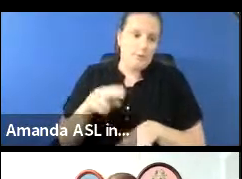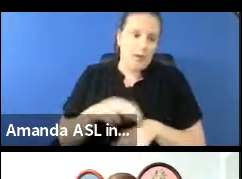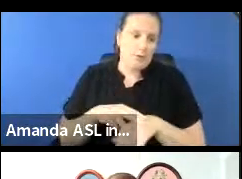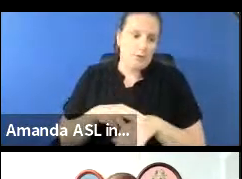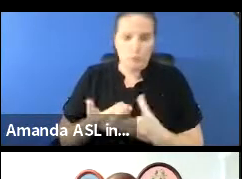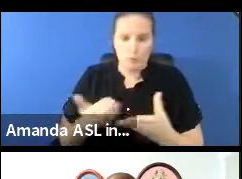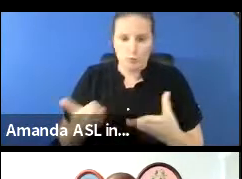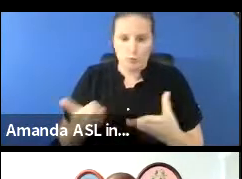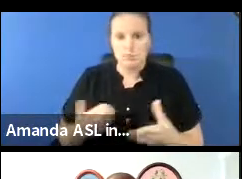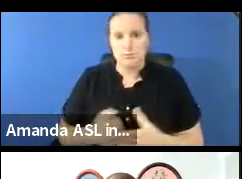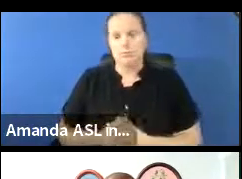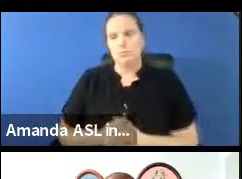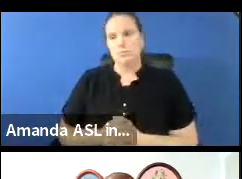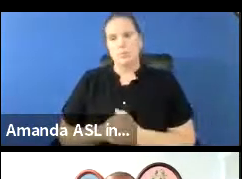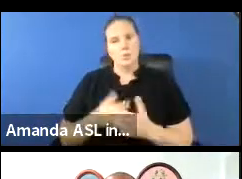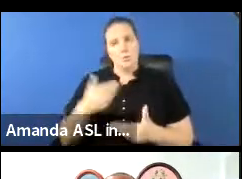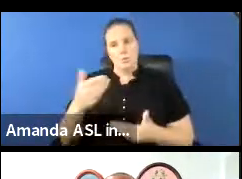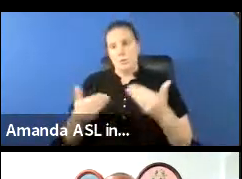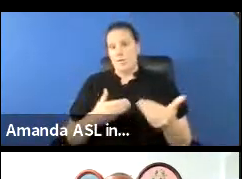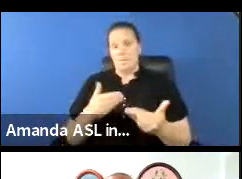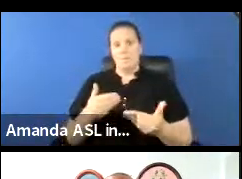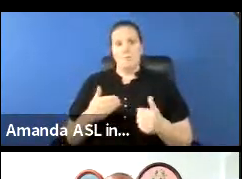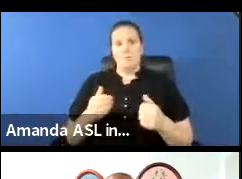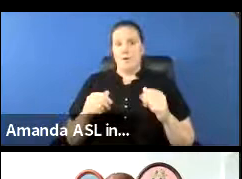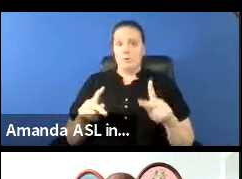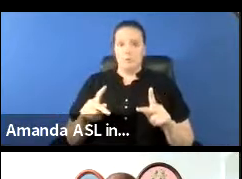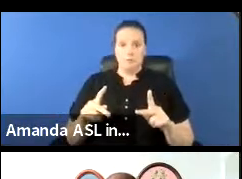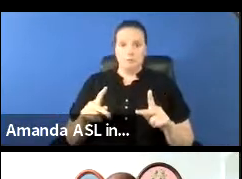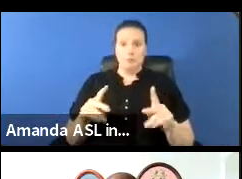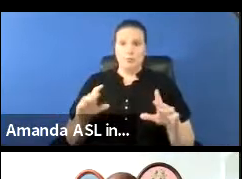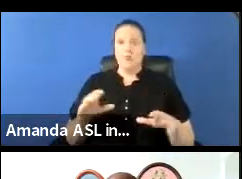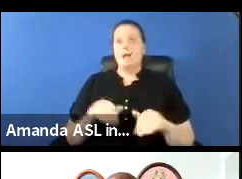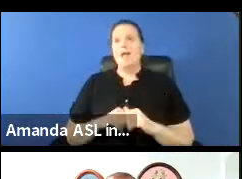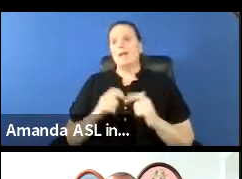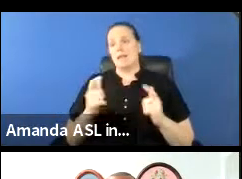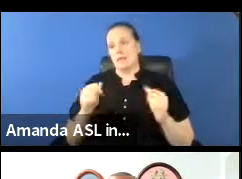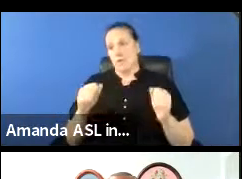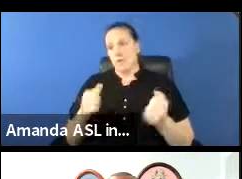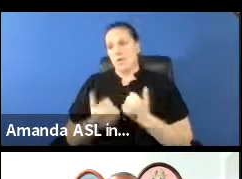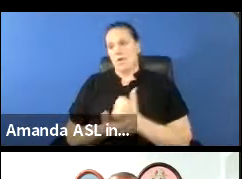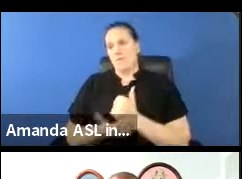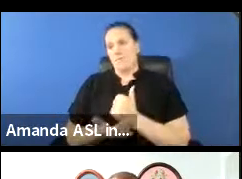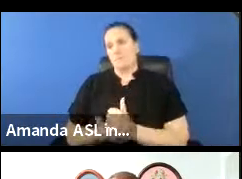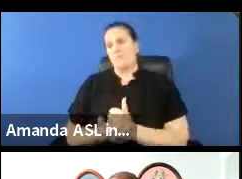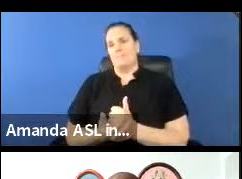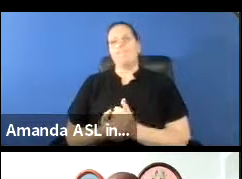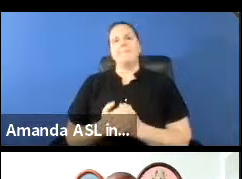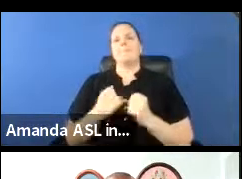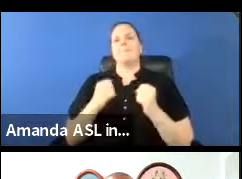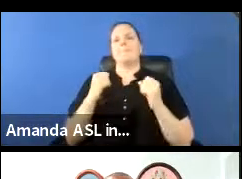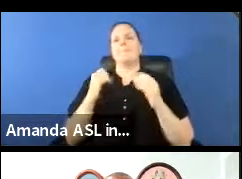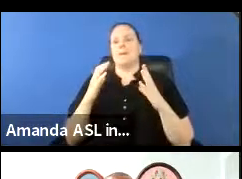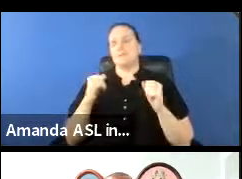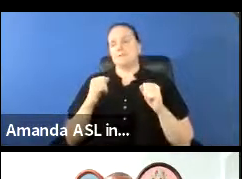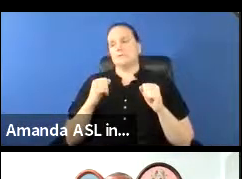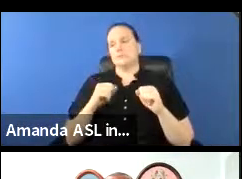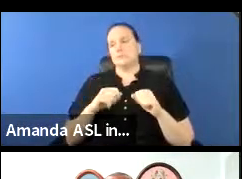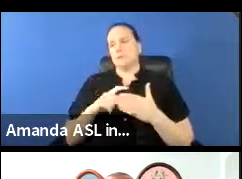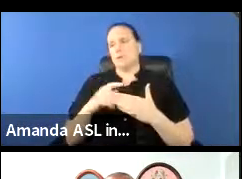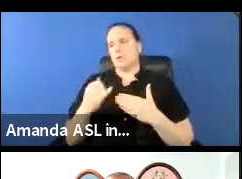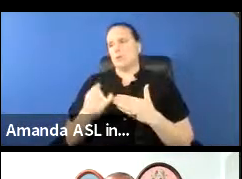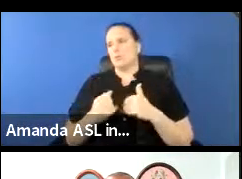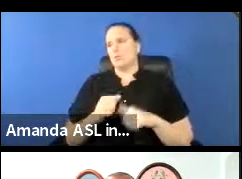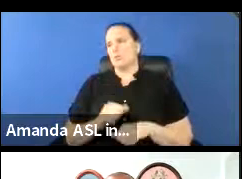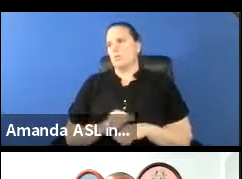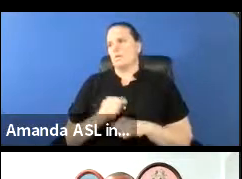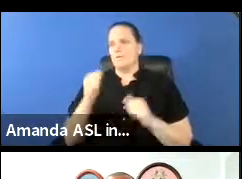And we welcome the opportunity to do anything we can to help make this an amazing project that works for